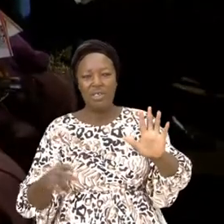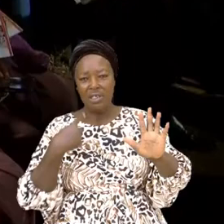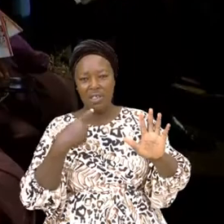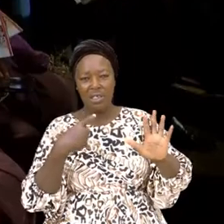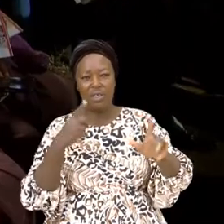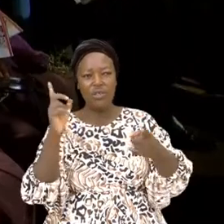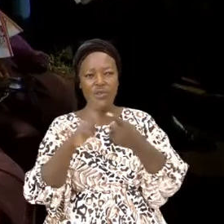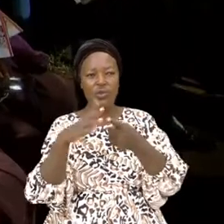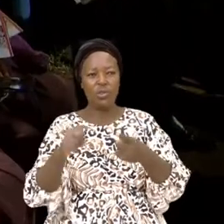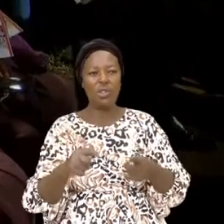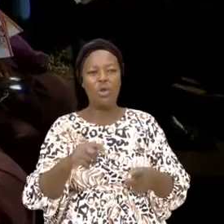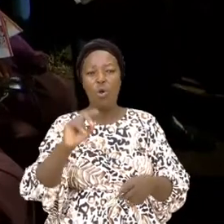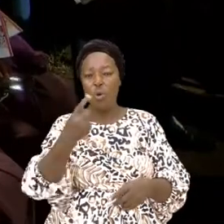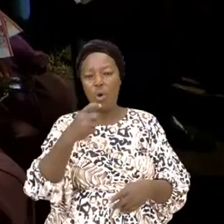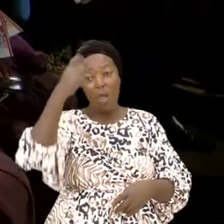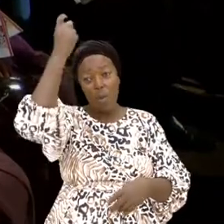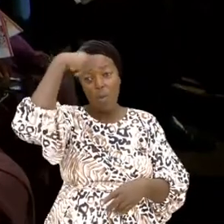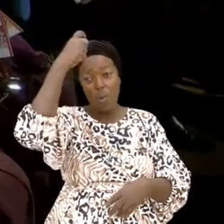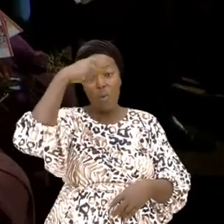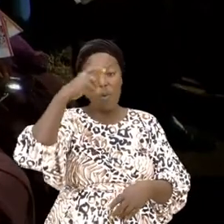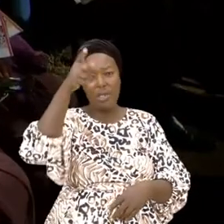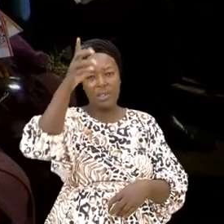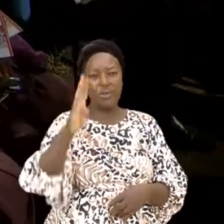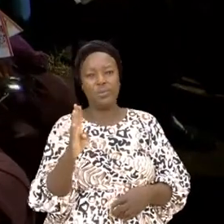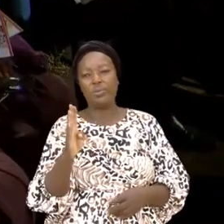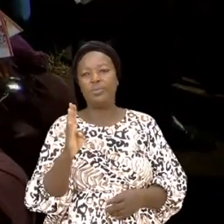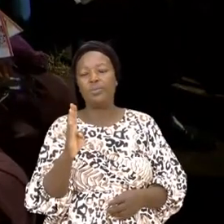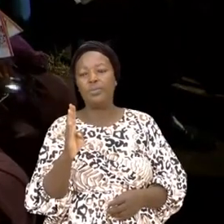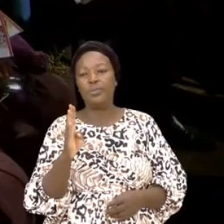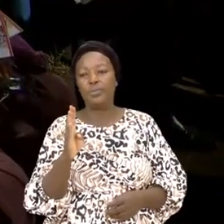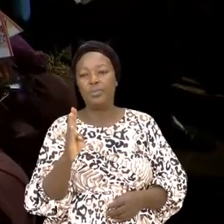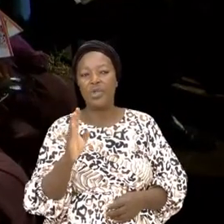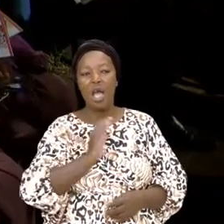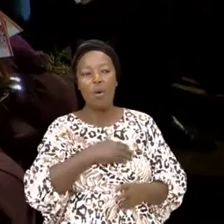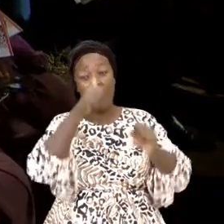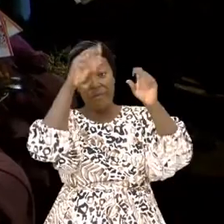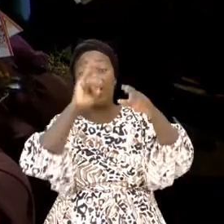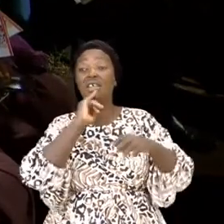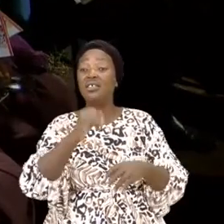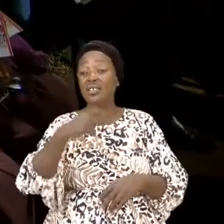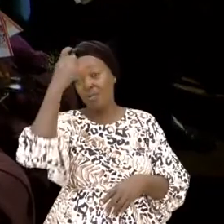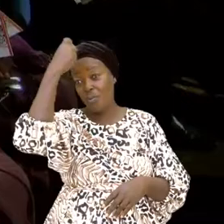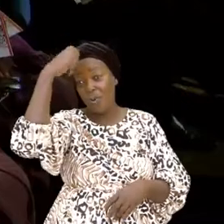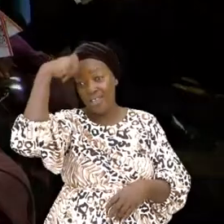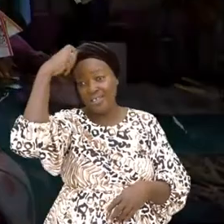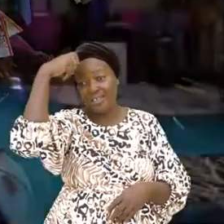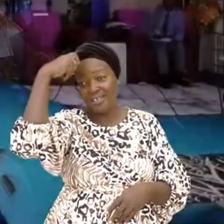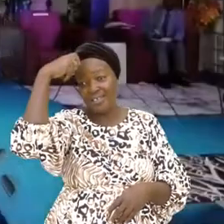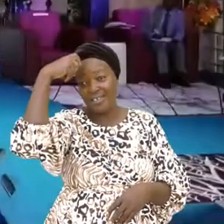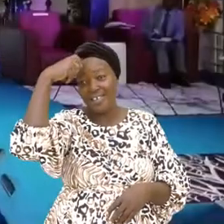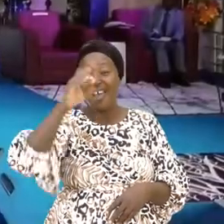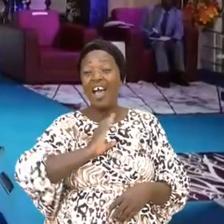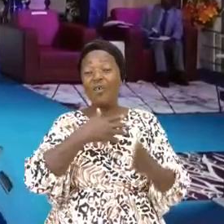the only wise God. Our Father is wise. I said our